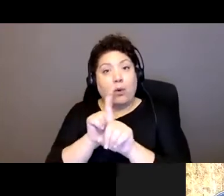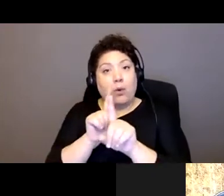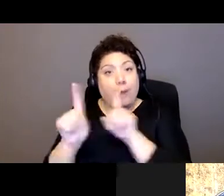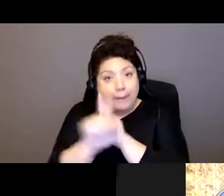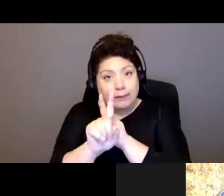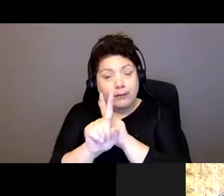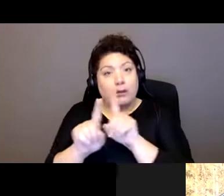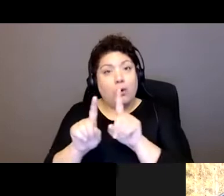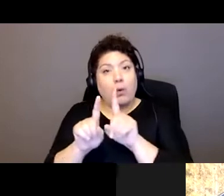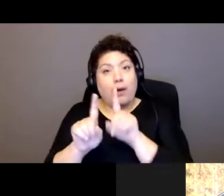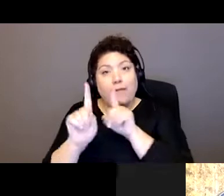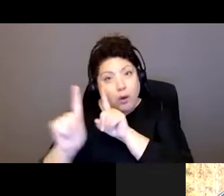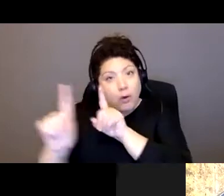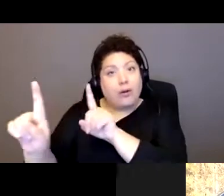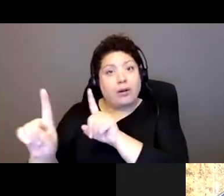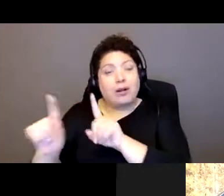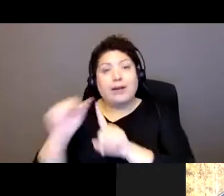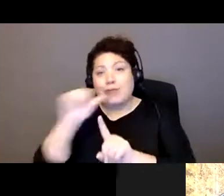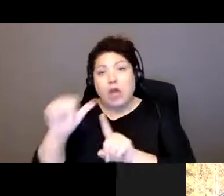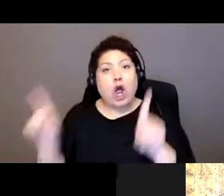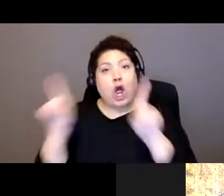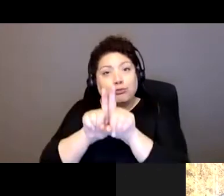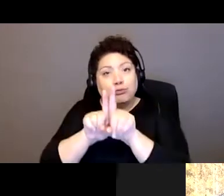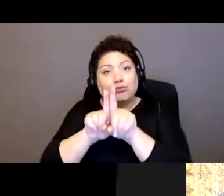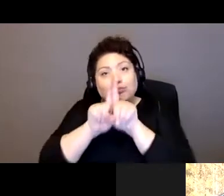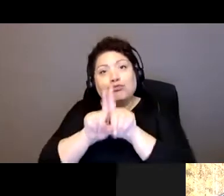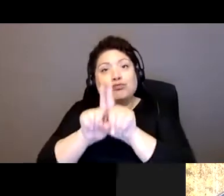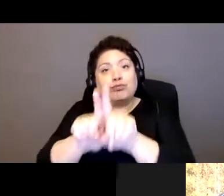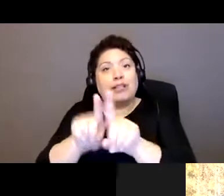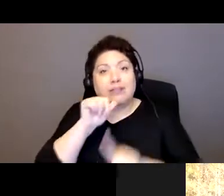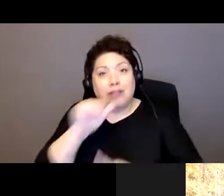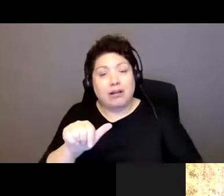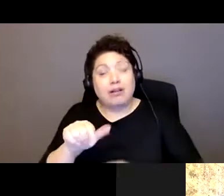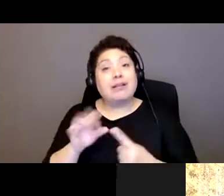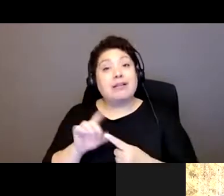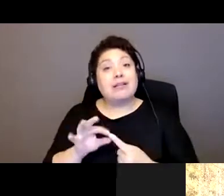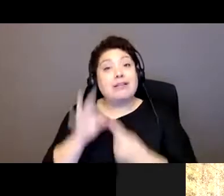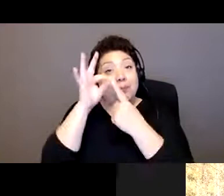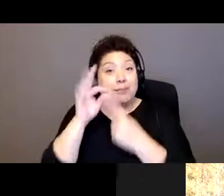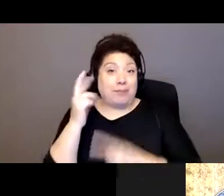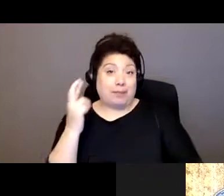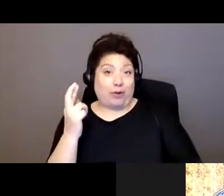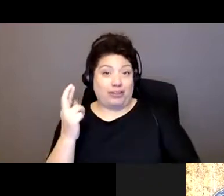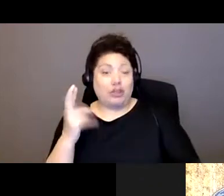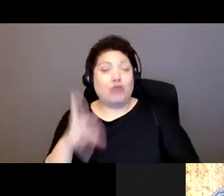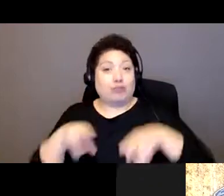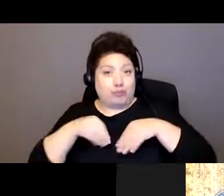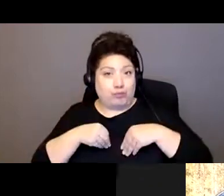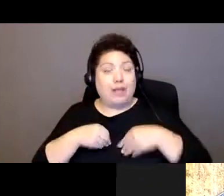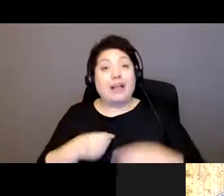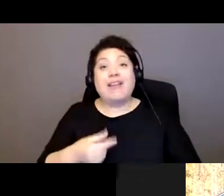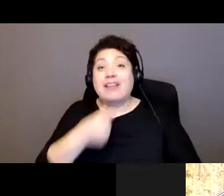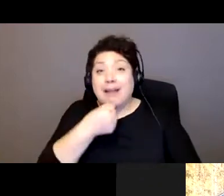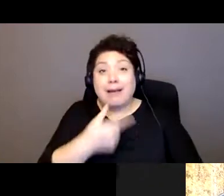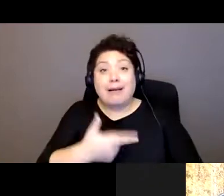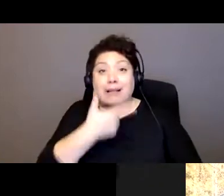Nobody has ever walked with me totally close unless they're my best friends. Unless they're gays and